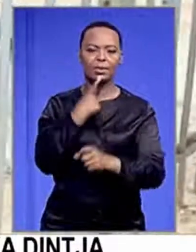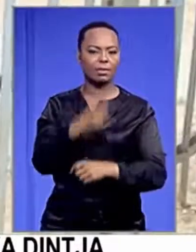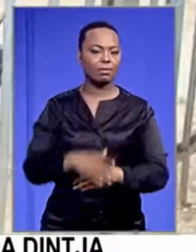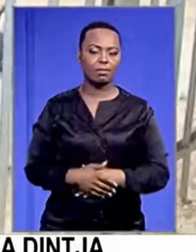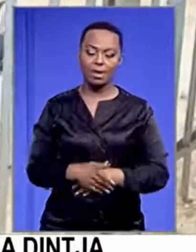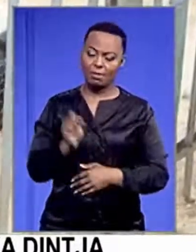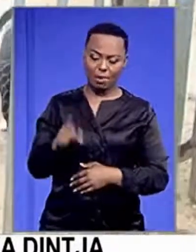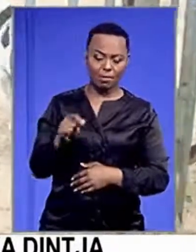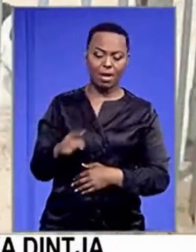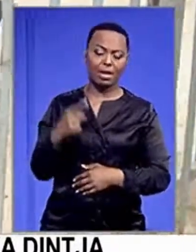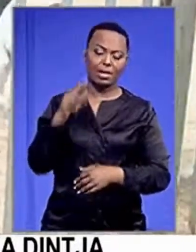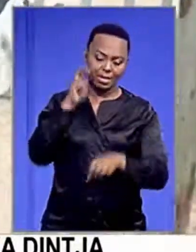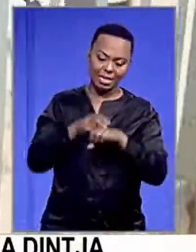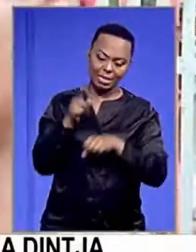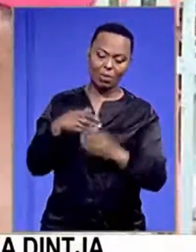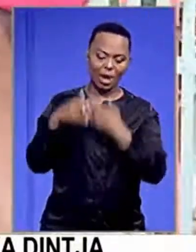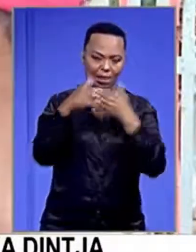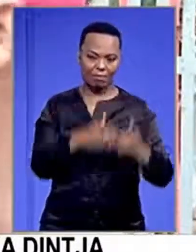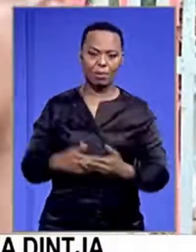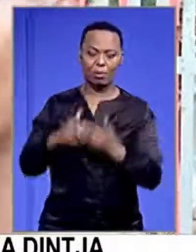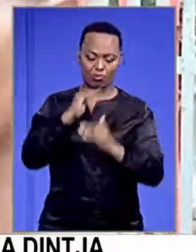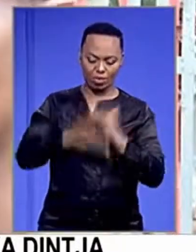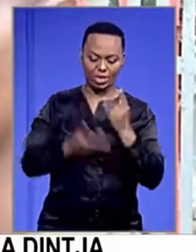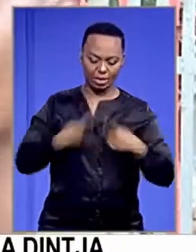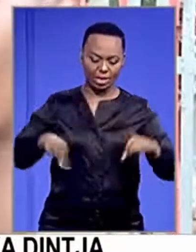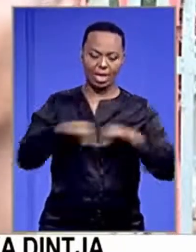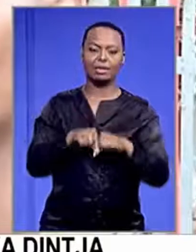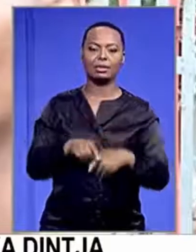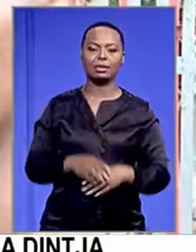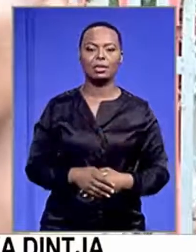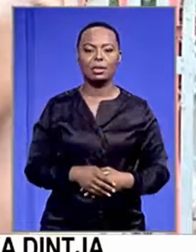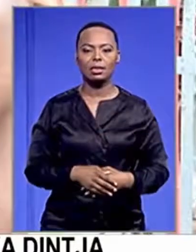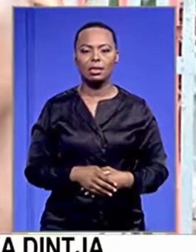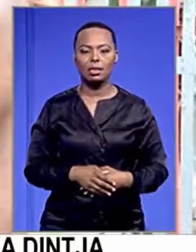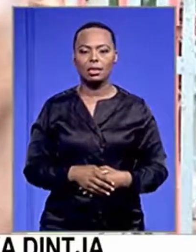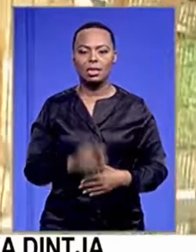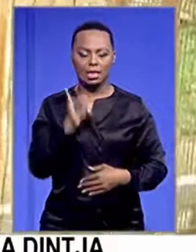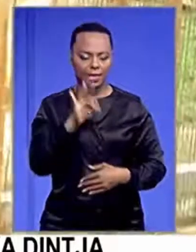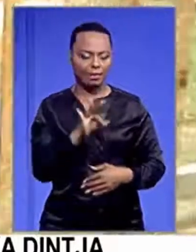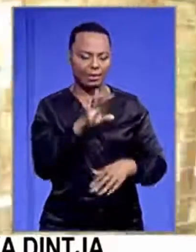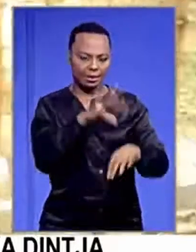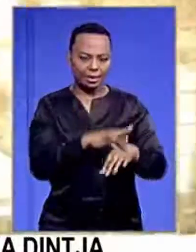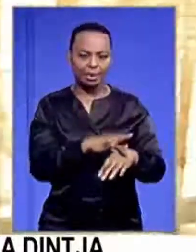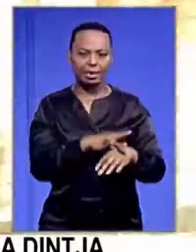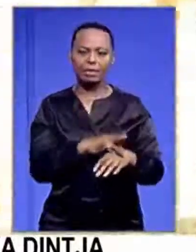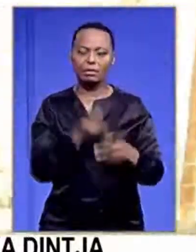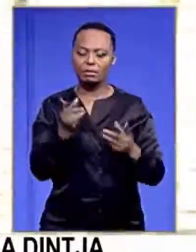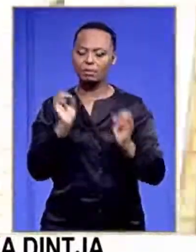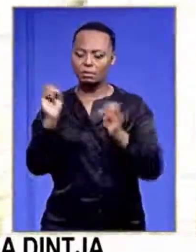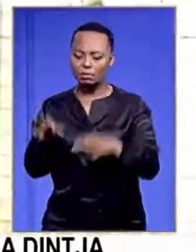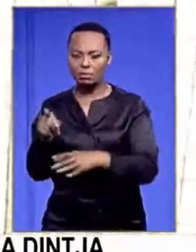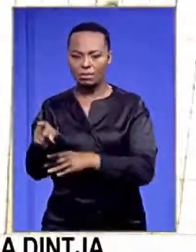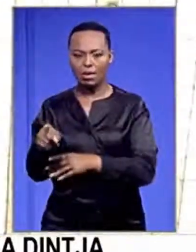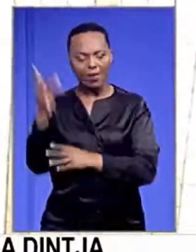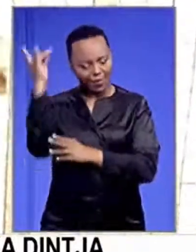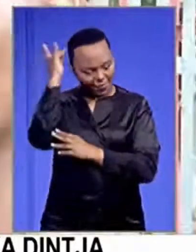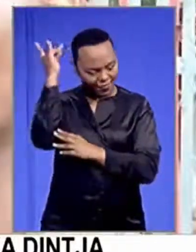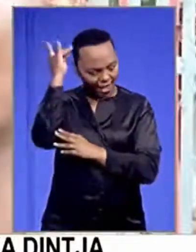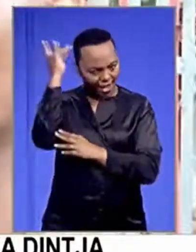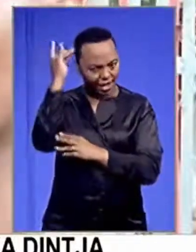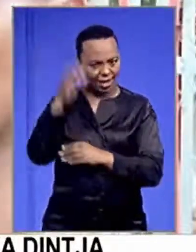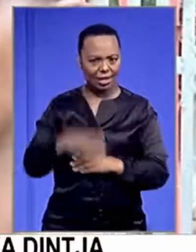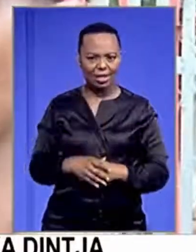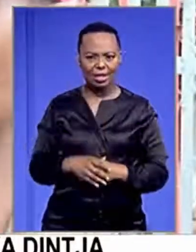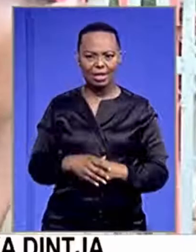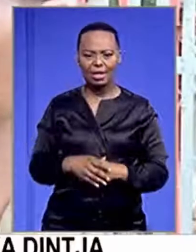dinja zenu kubasi rileet. When the dog is sick we also take them to the vet you see. When we take them to the vet it's like we